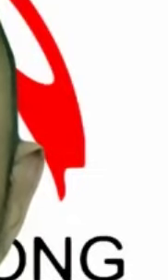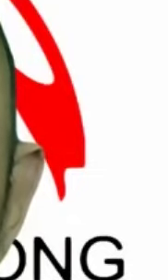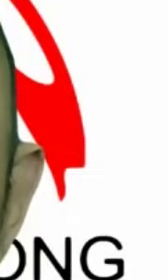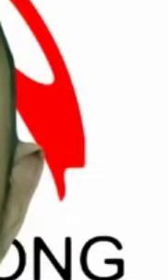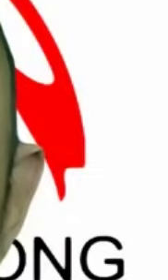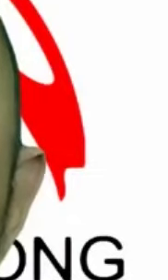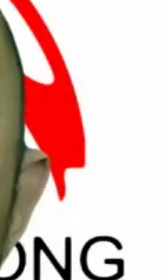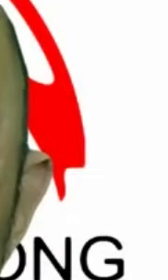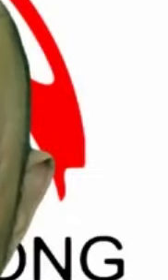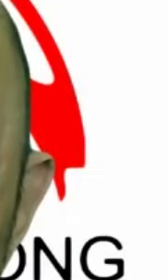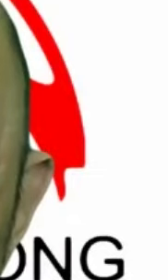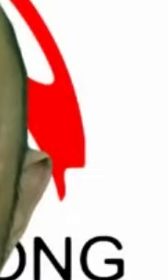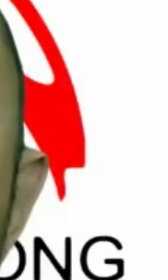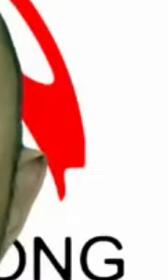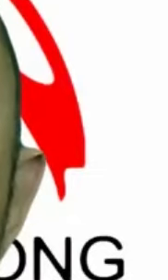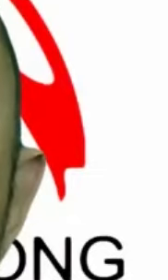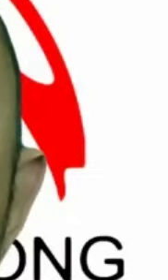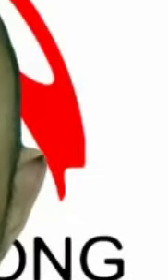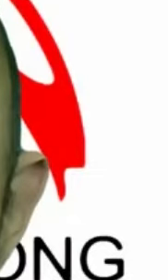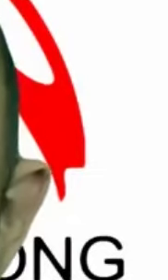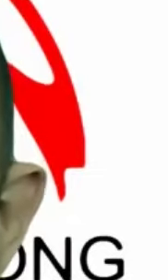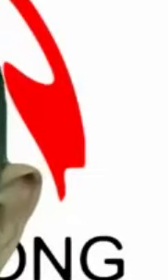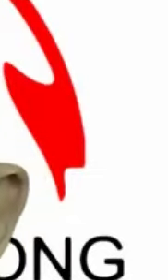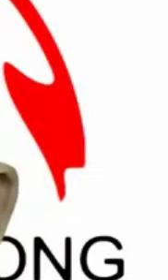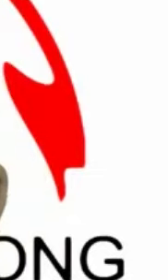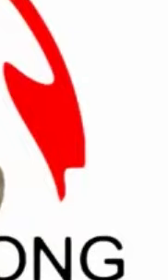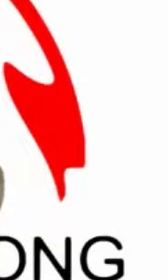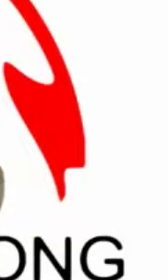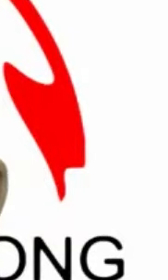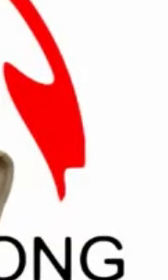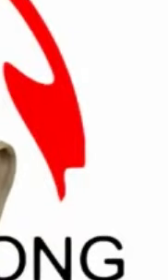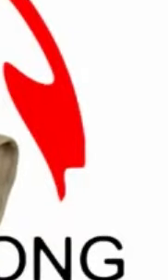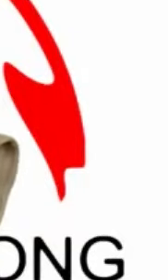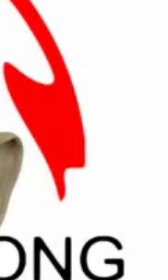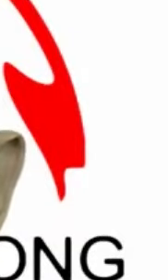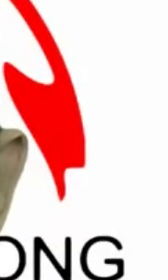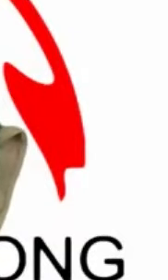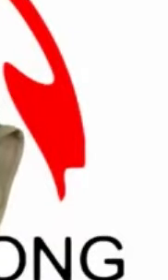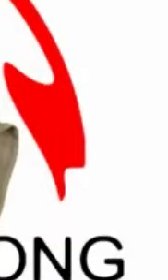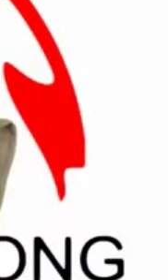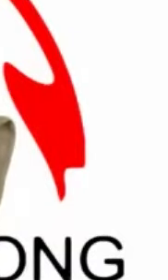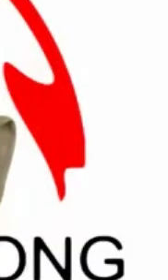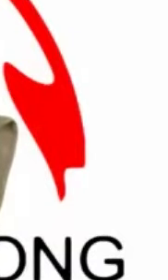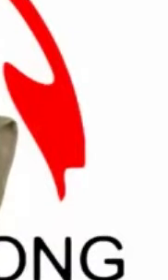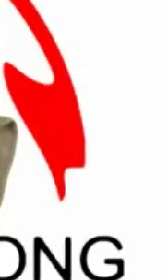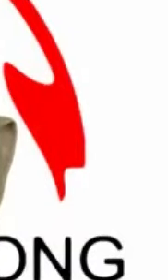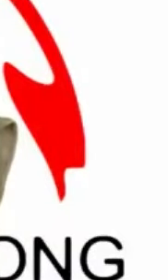networks that work towards inclusion. I believe that it's the time for questions.